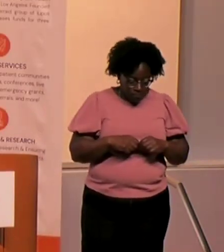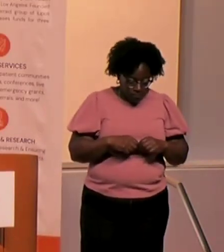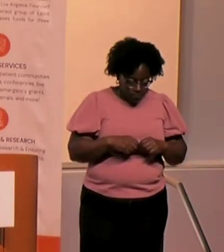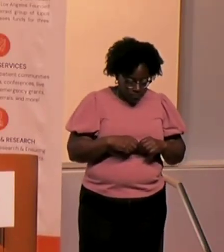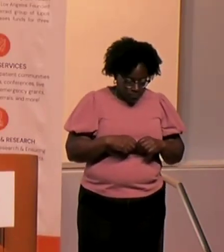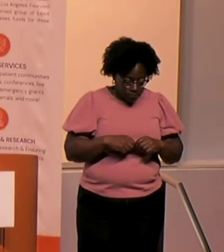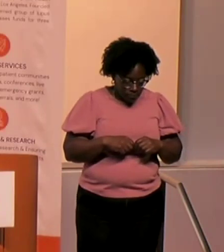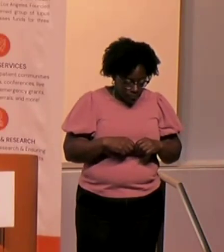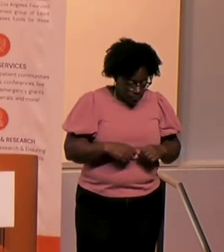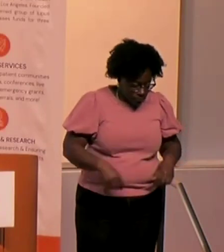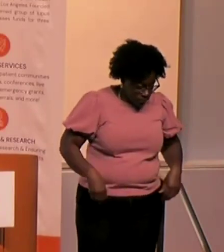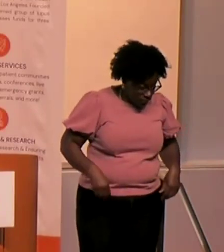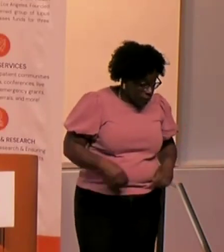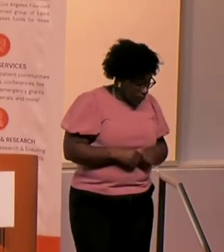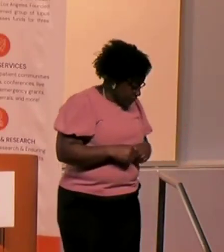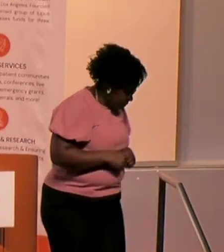Yeah.